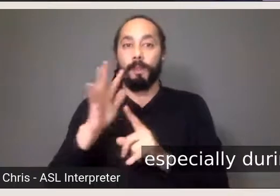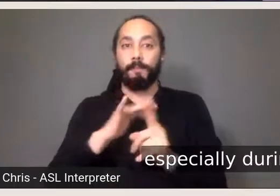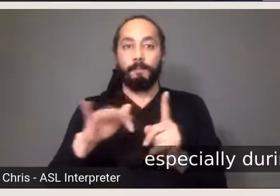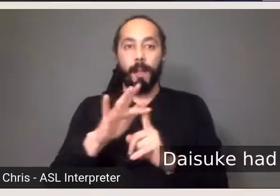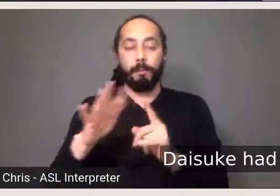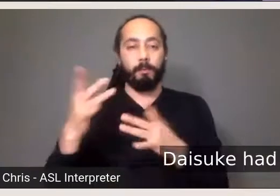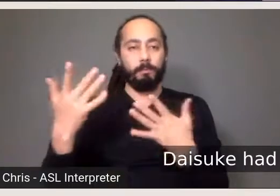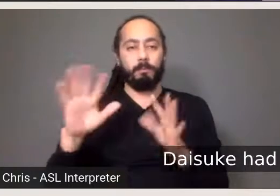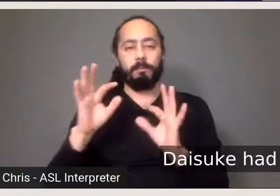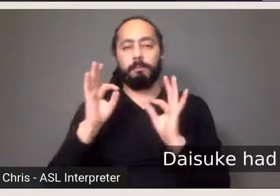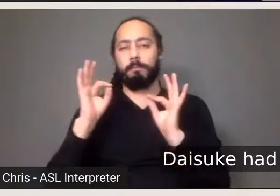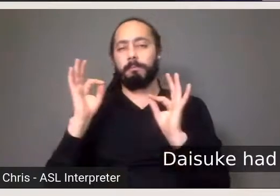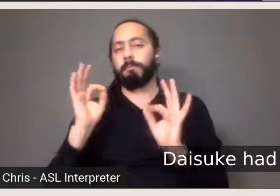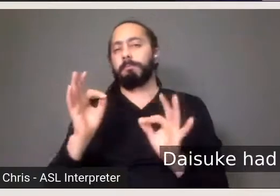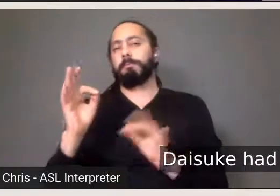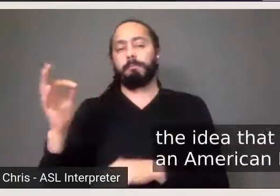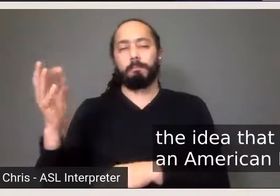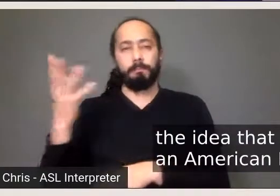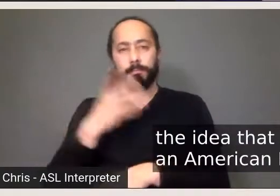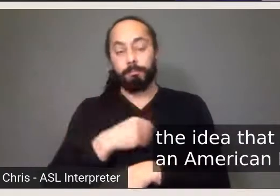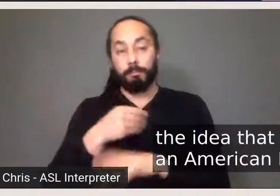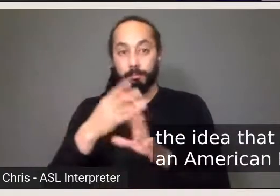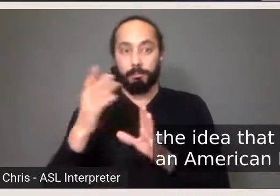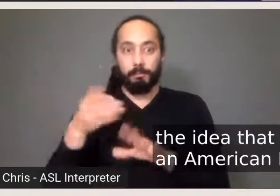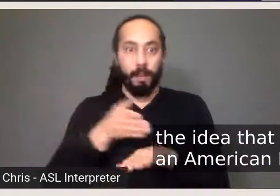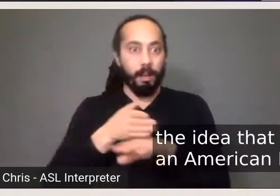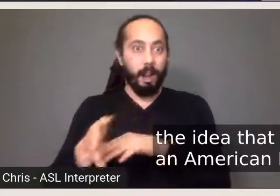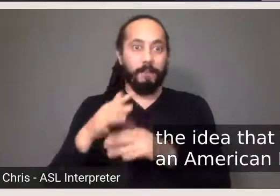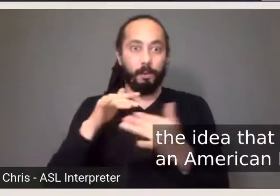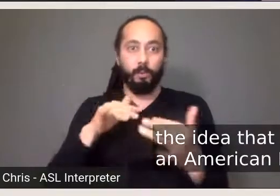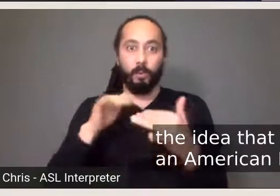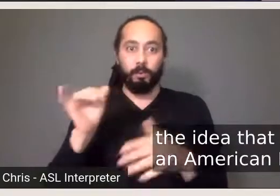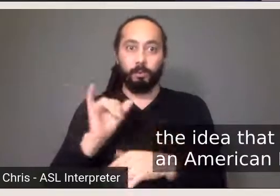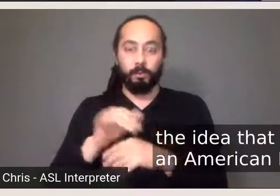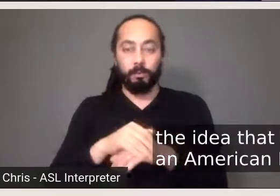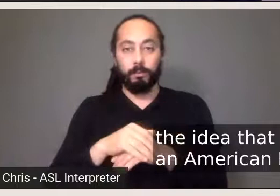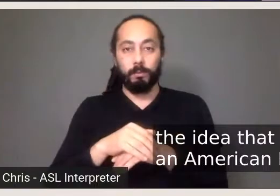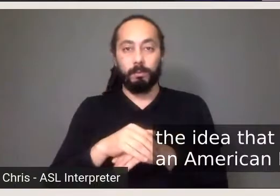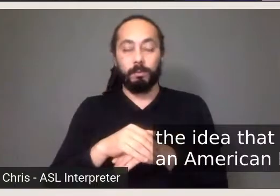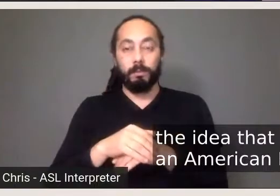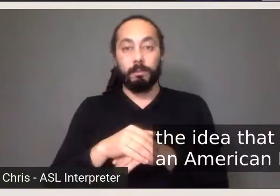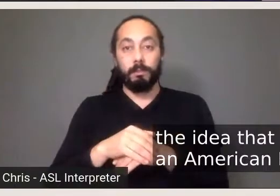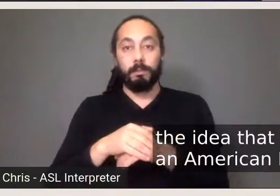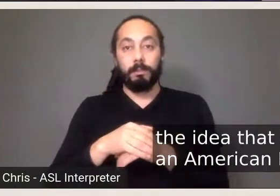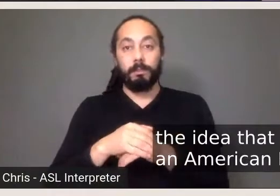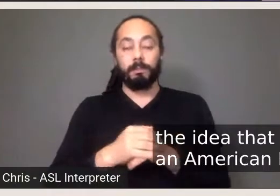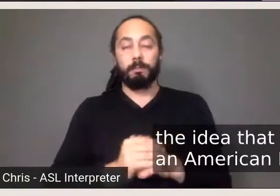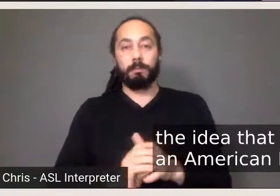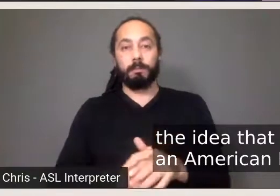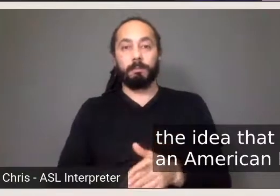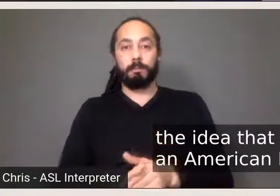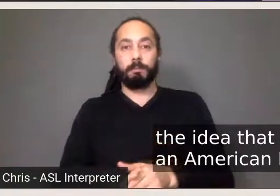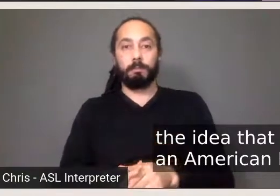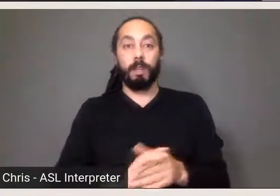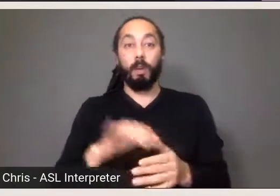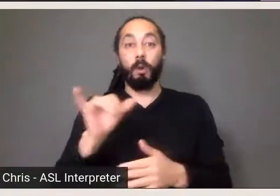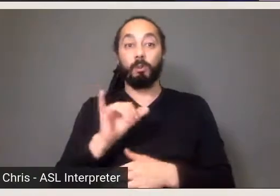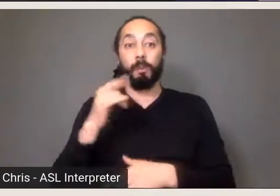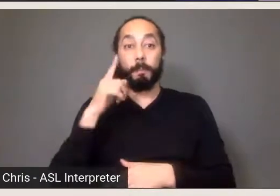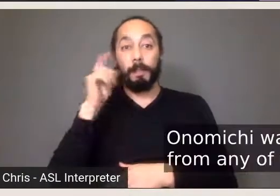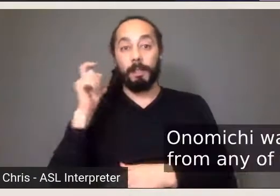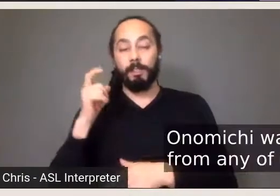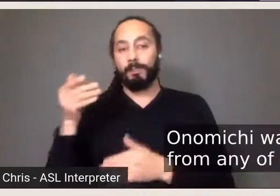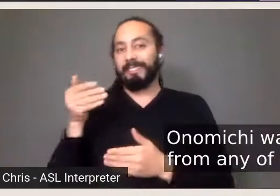era. Daisuke had mentioned earlier the idea that because there was an American POW camp